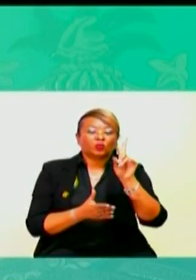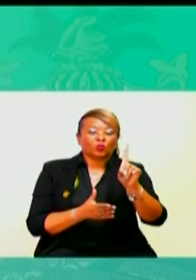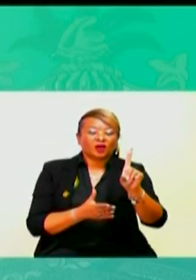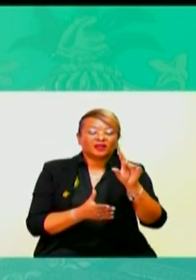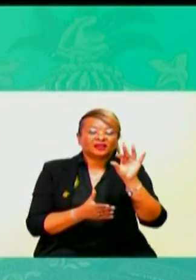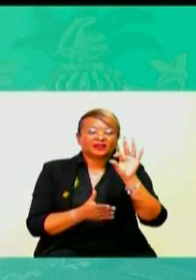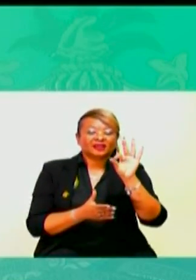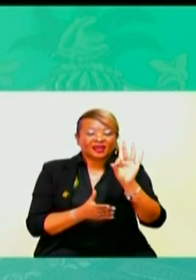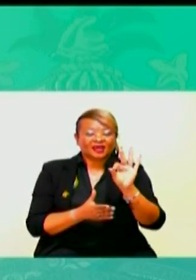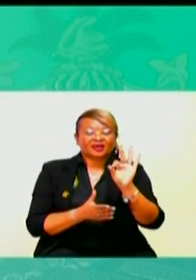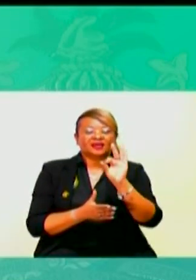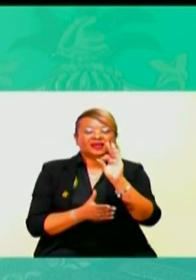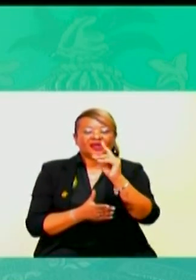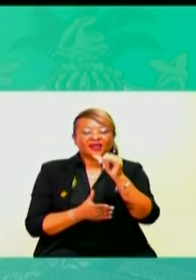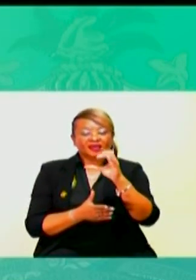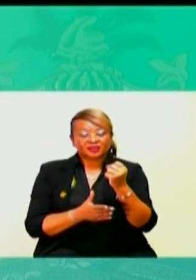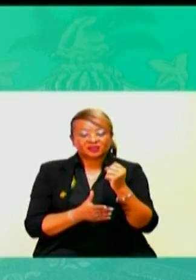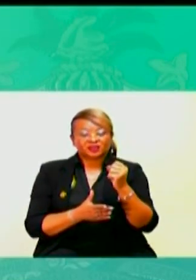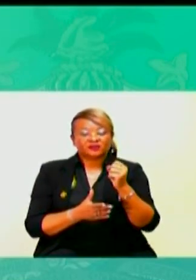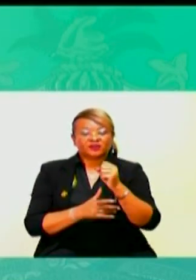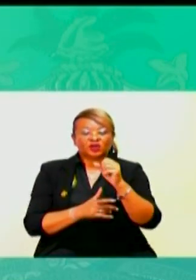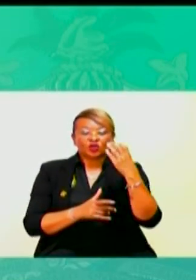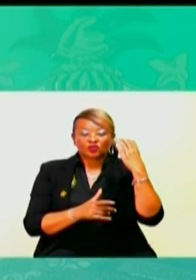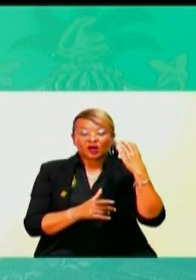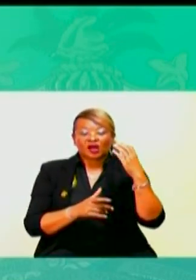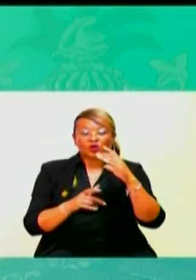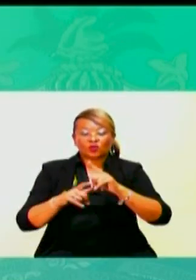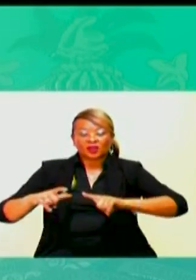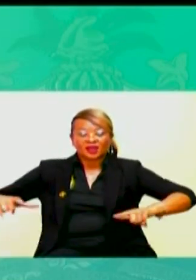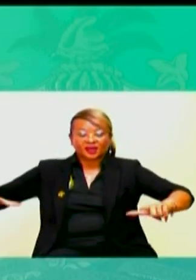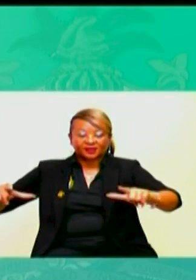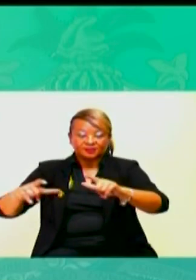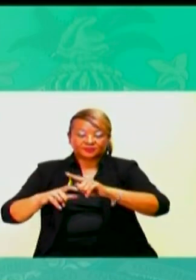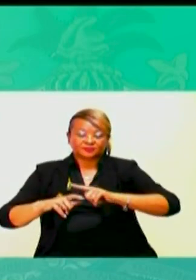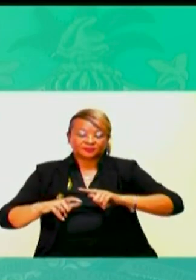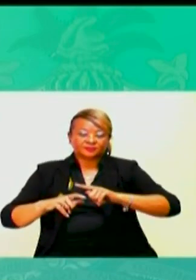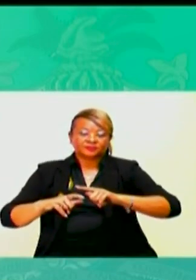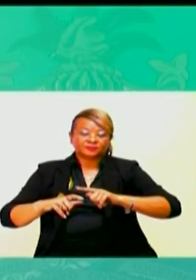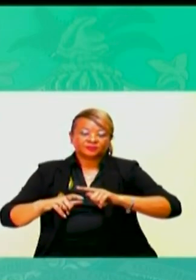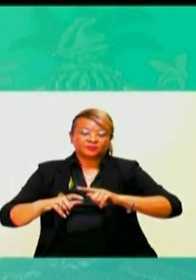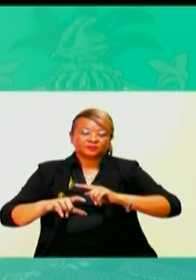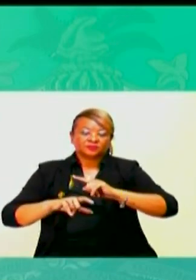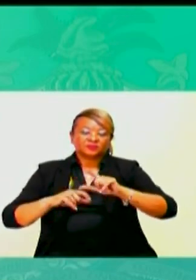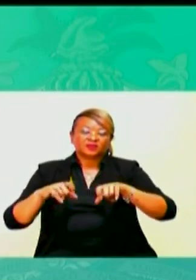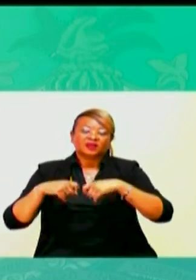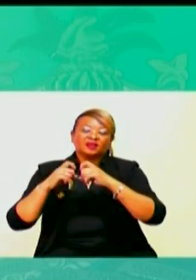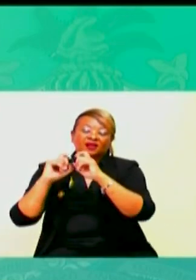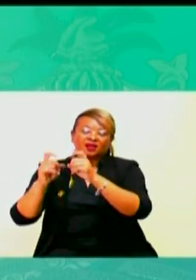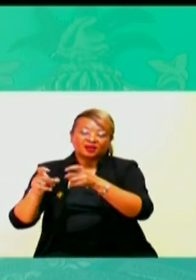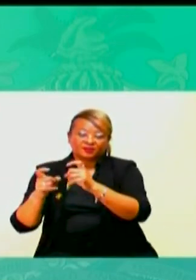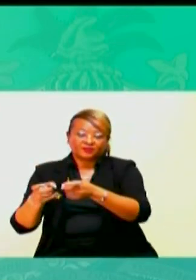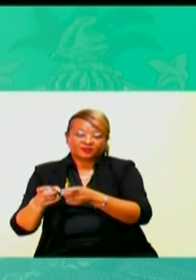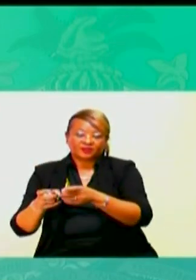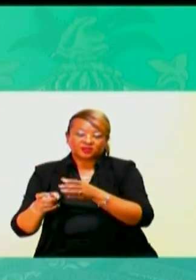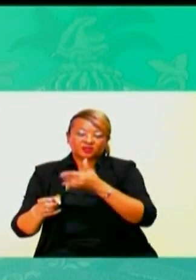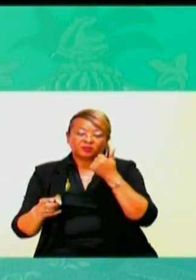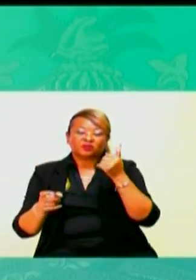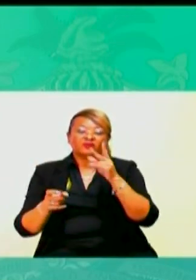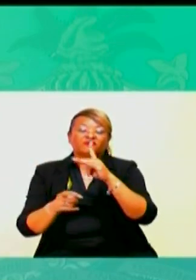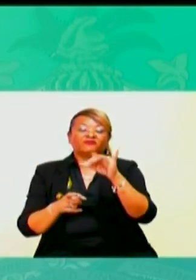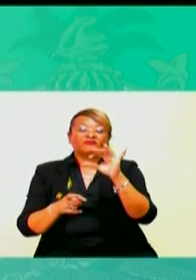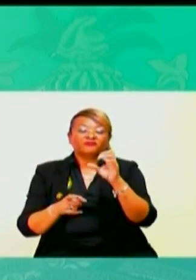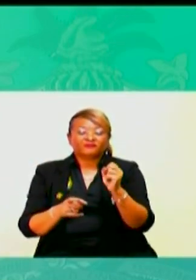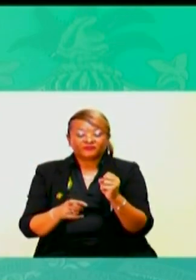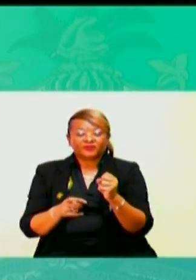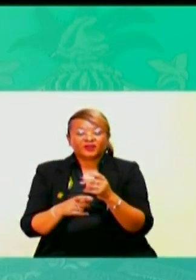93.19 acres of Crown land and seabed. Madam Speaker, all of us know that this is the most valuable land in